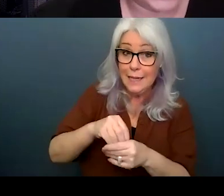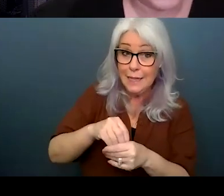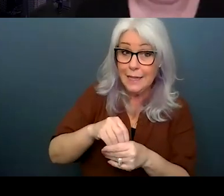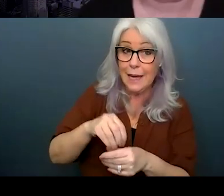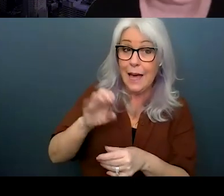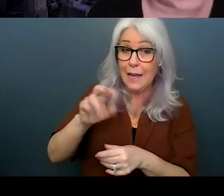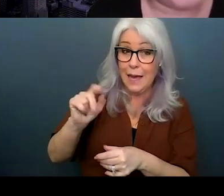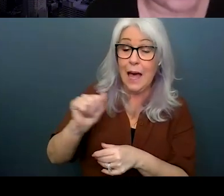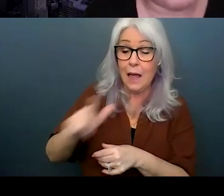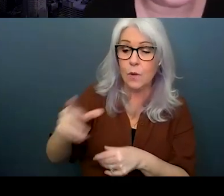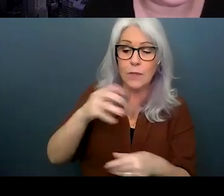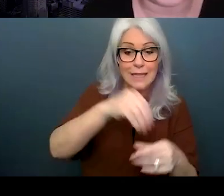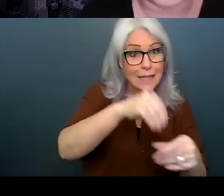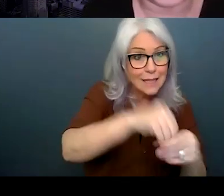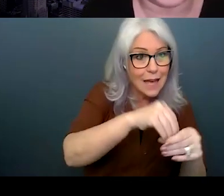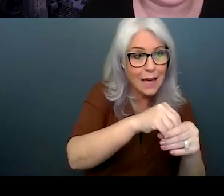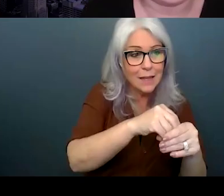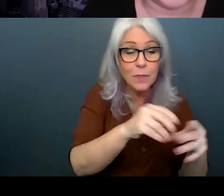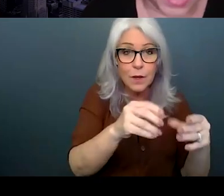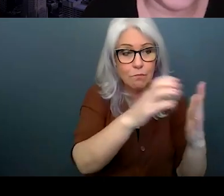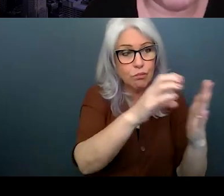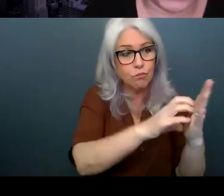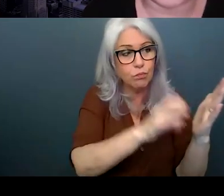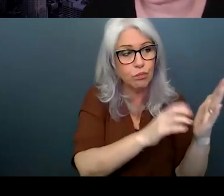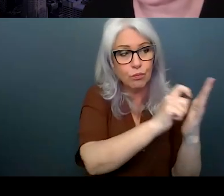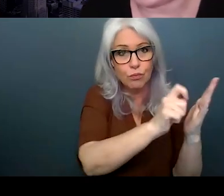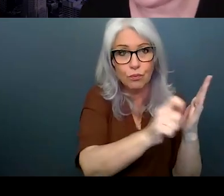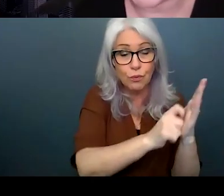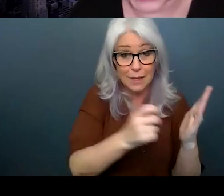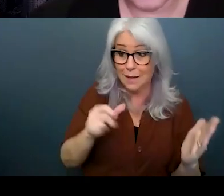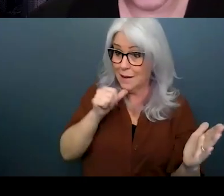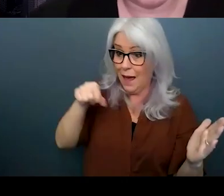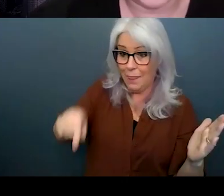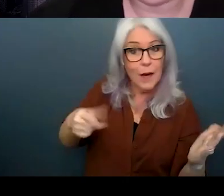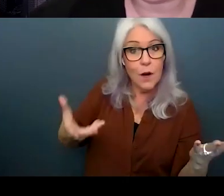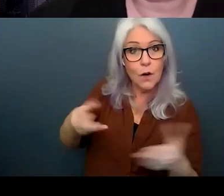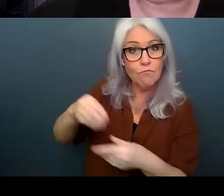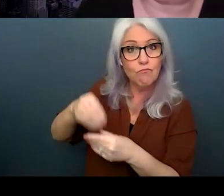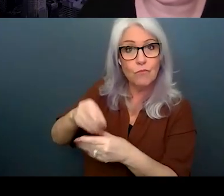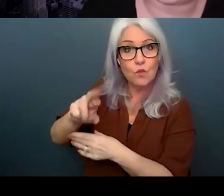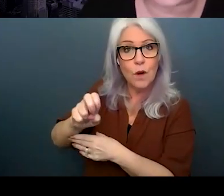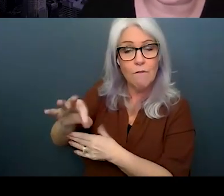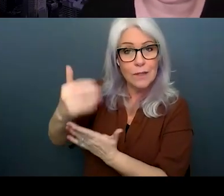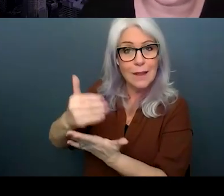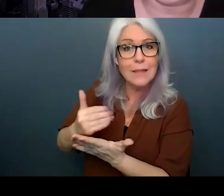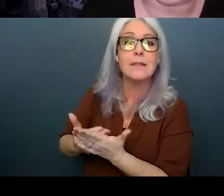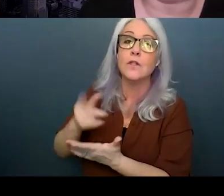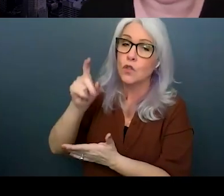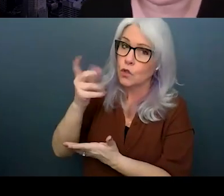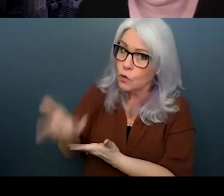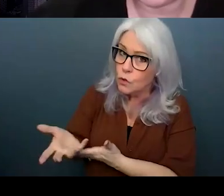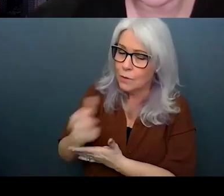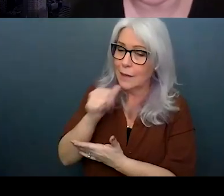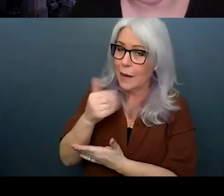of the text, but not the references section, that would be an issue. So again, make sure that all of your in-text